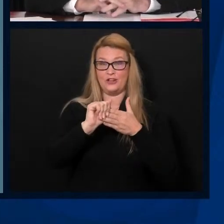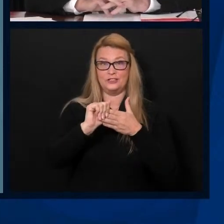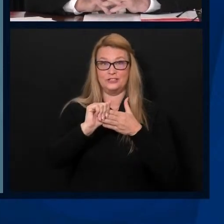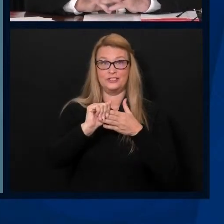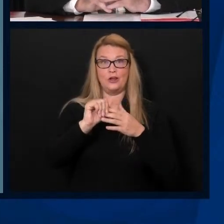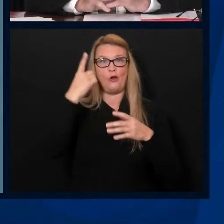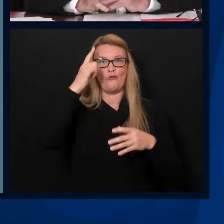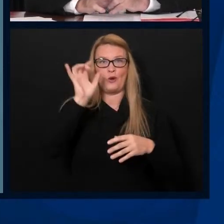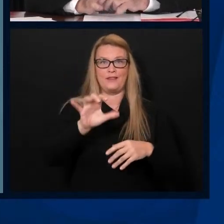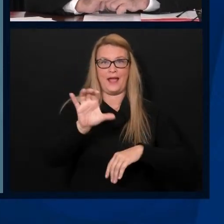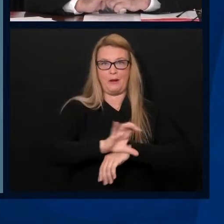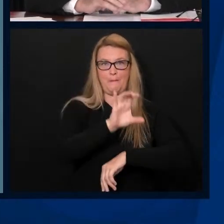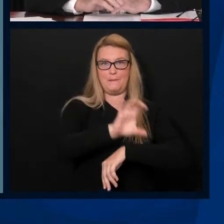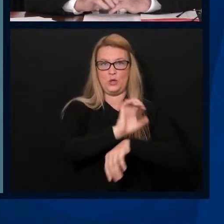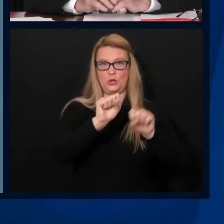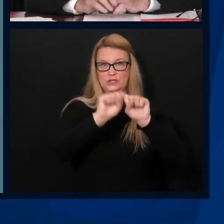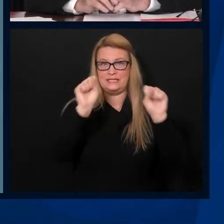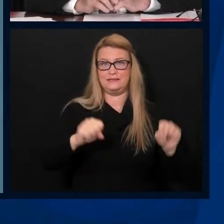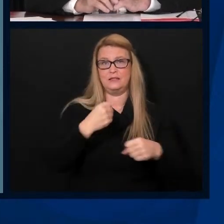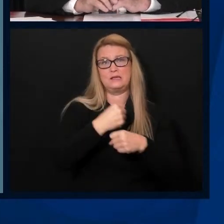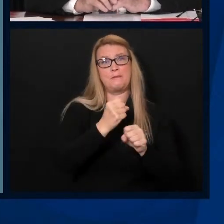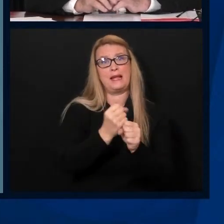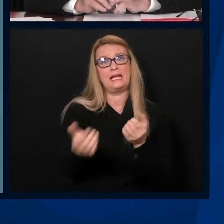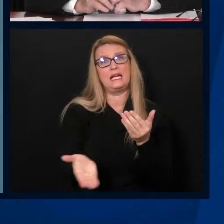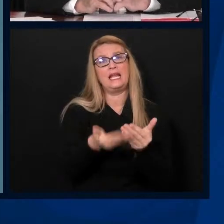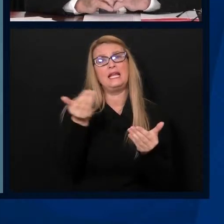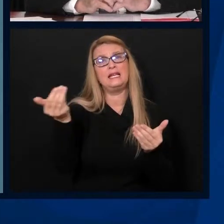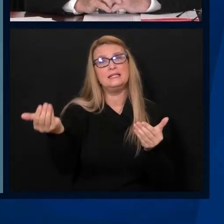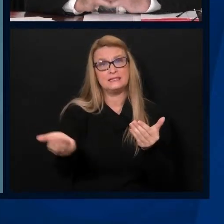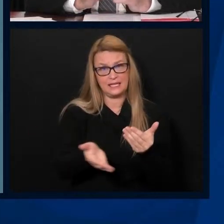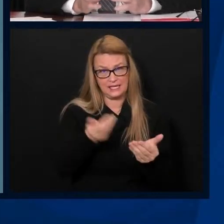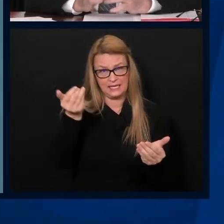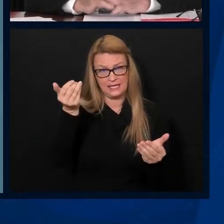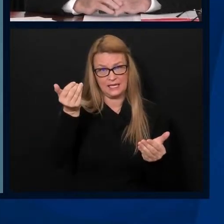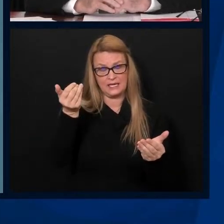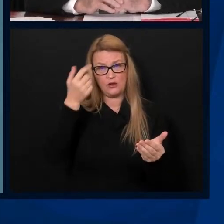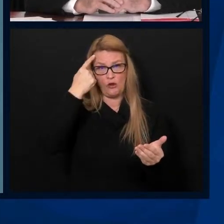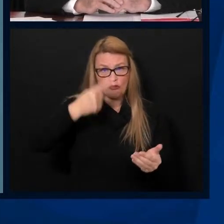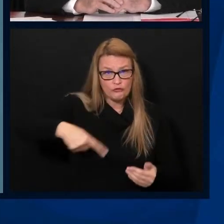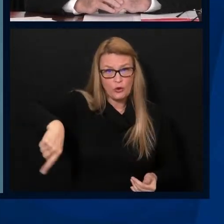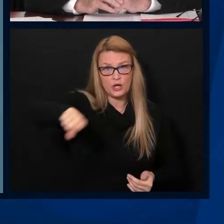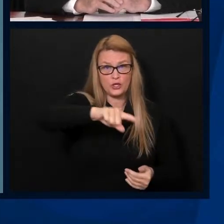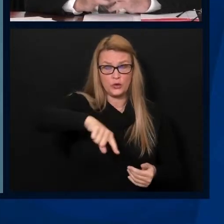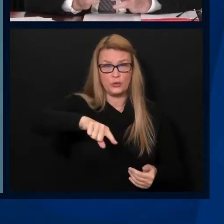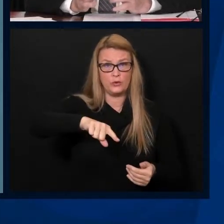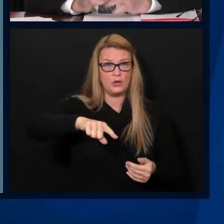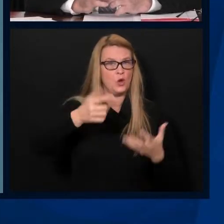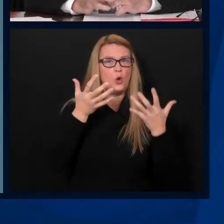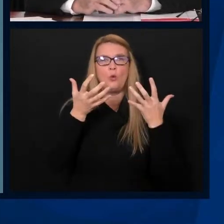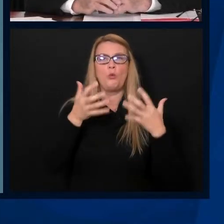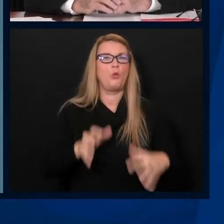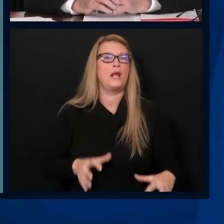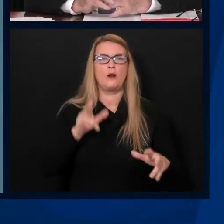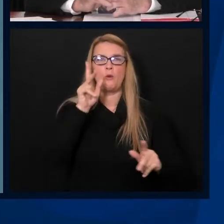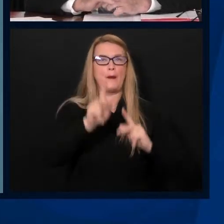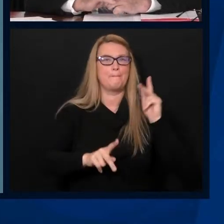this, to make it more simple and more convenient, because we don't want people, on the phone